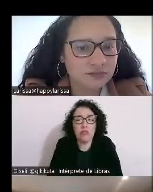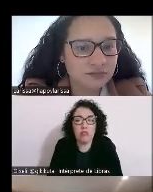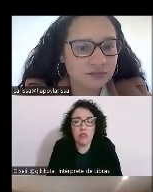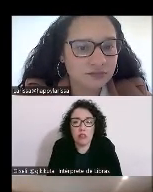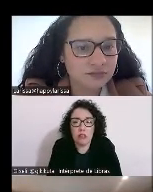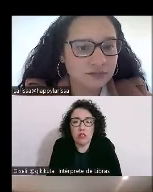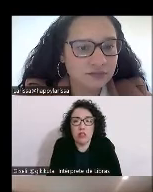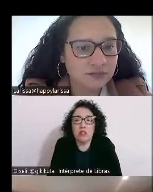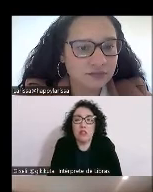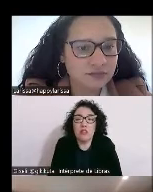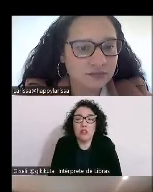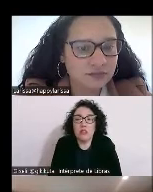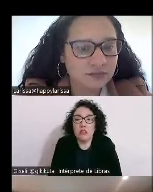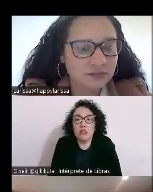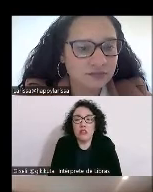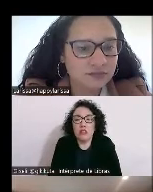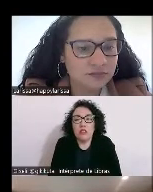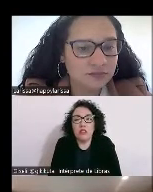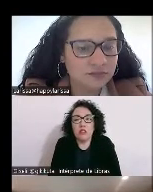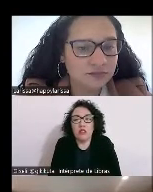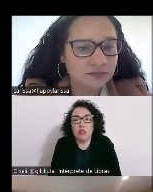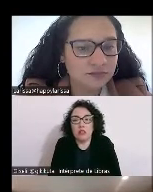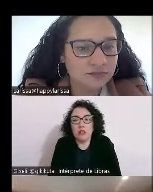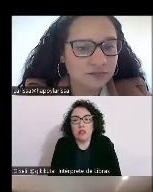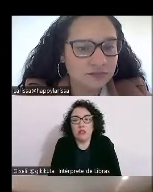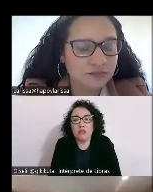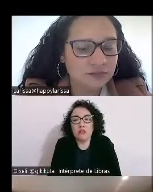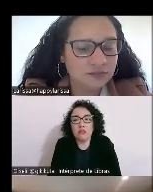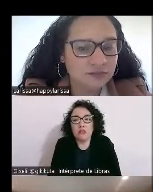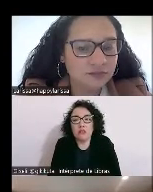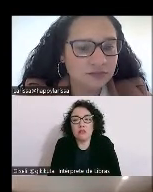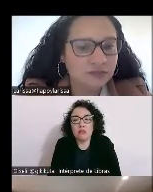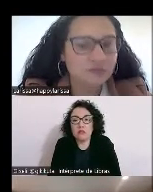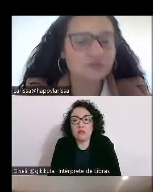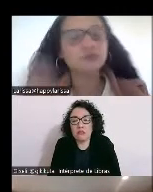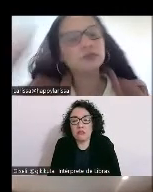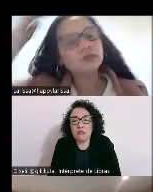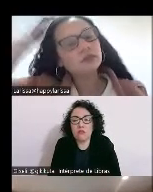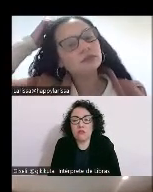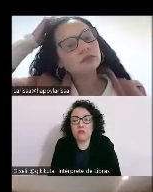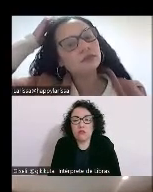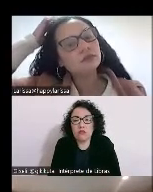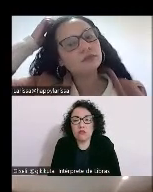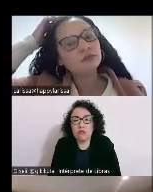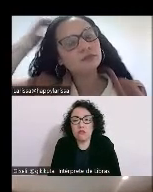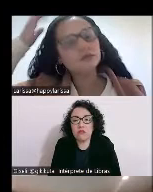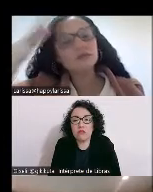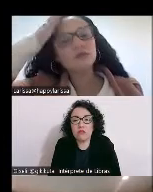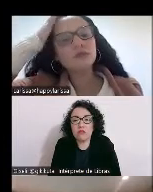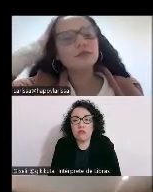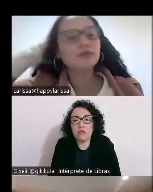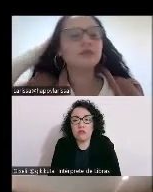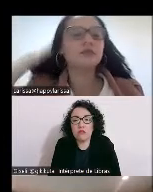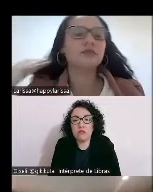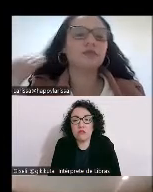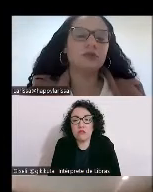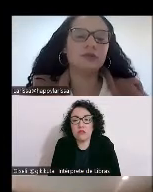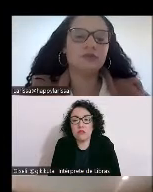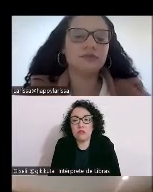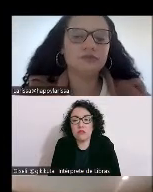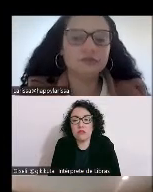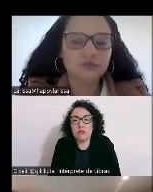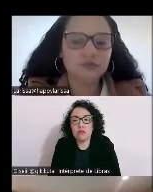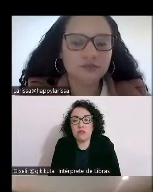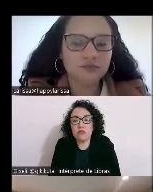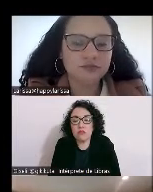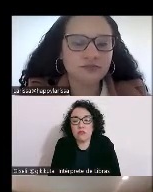products. And here on the screen, you just see some general areas. Each one of those groups could be broken down into many